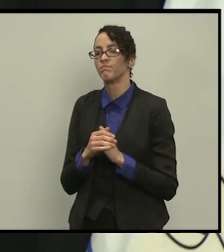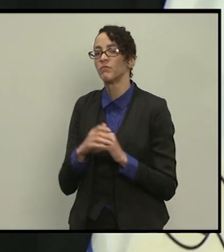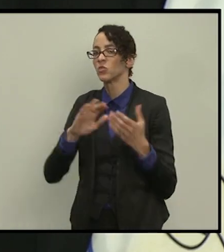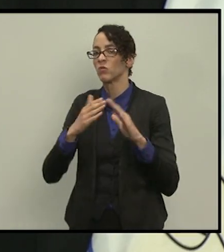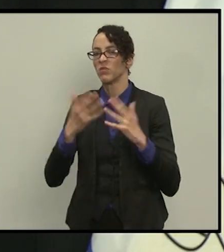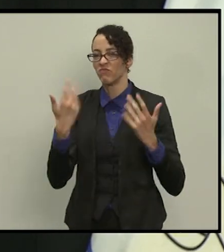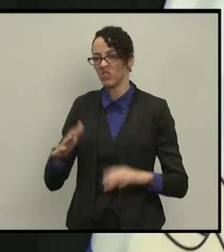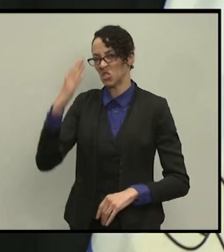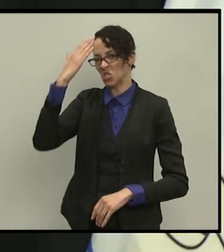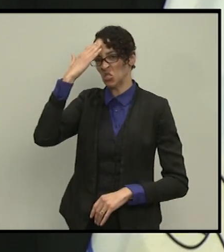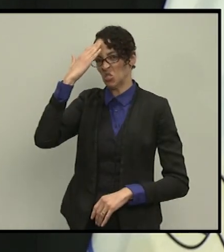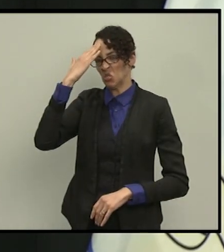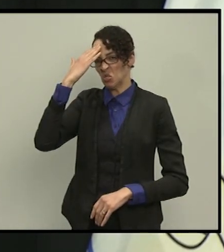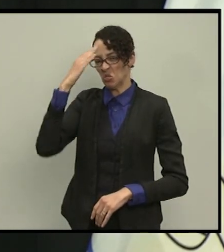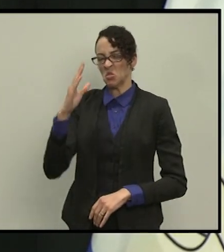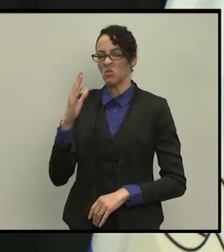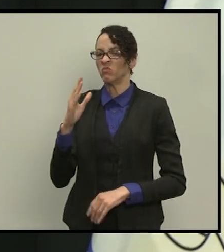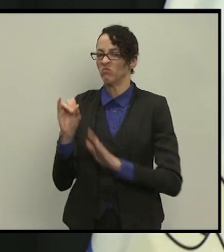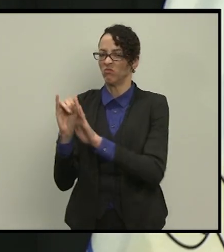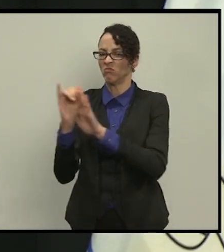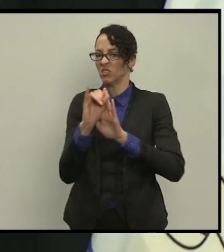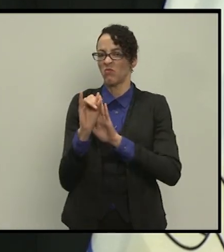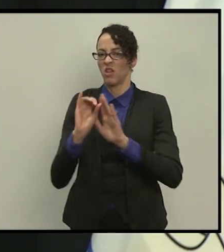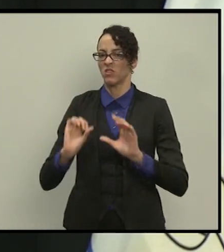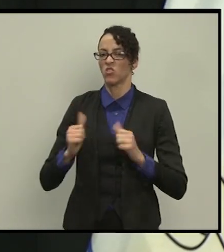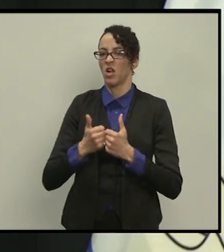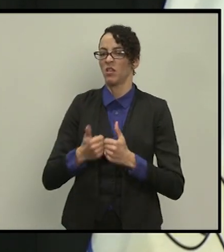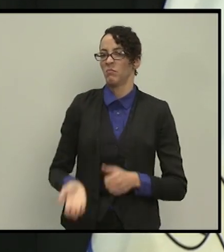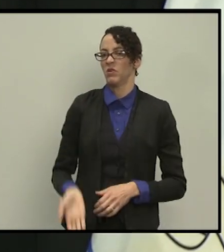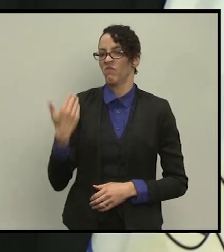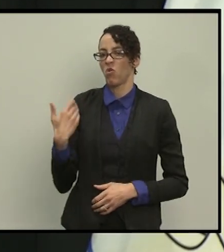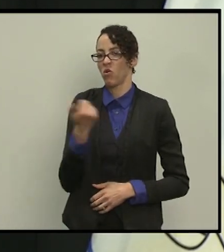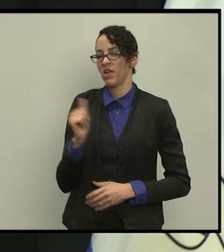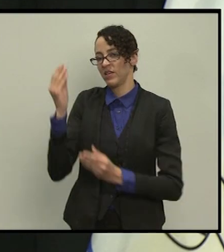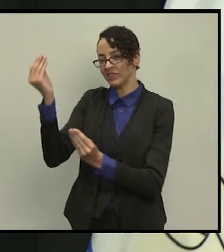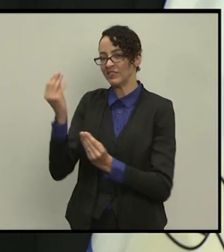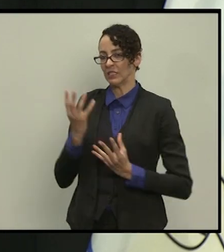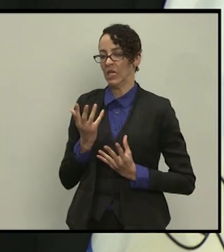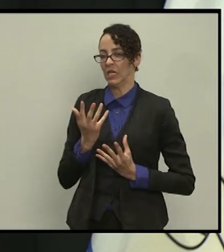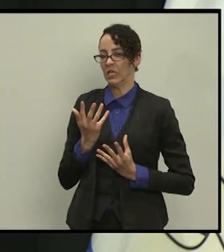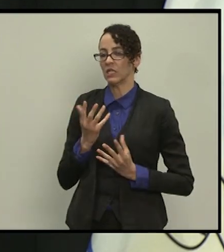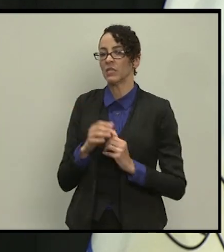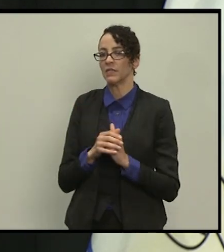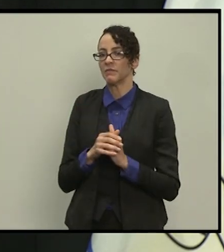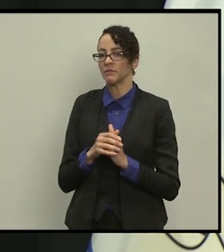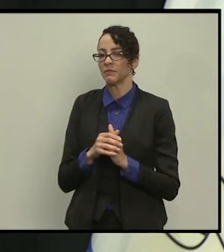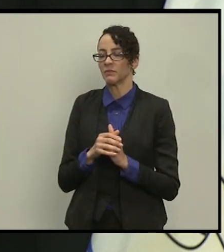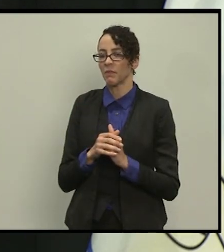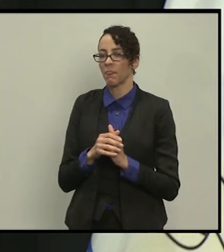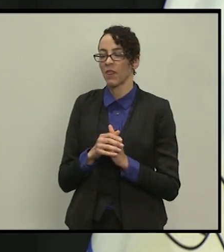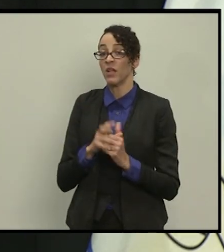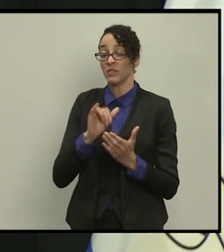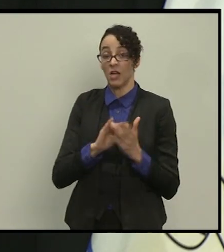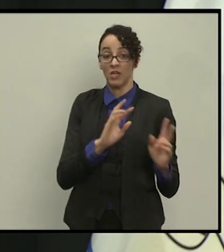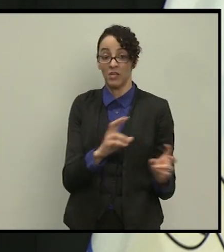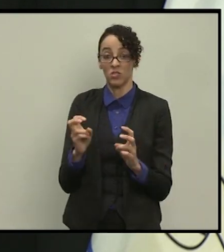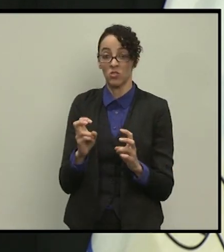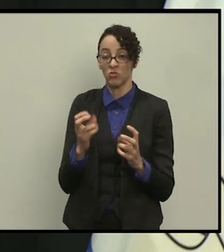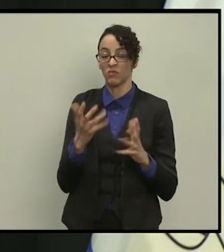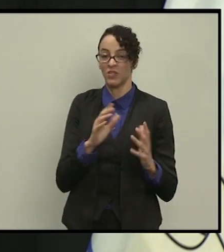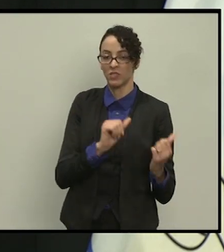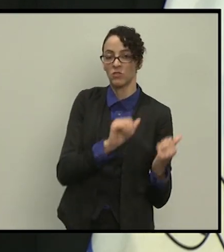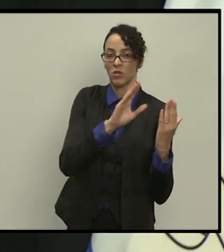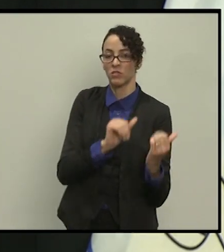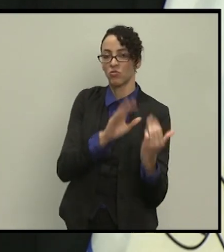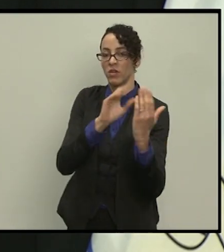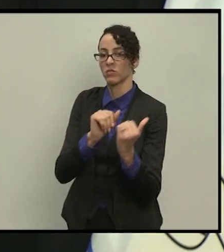a challenge long before we had any data. They had been addressing many of these problems long before the pandemic came. As we have